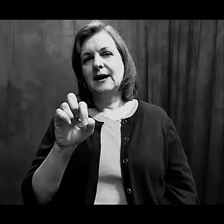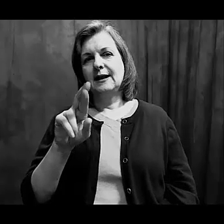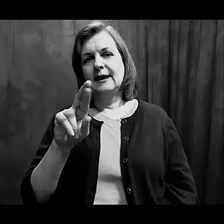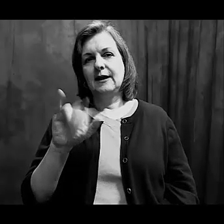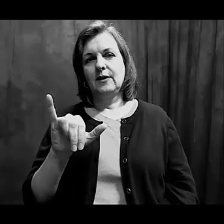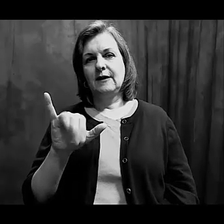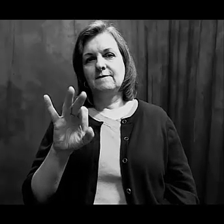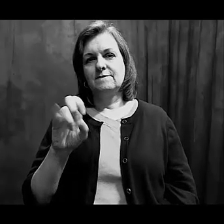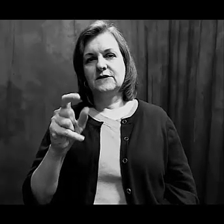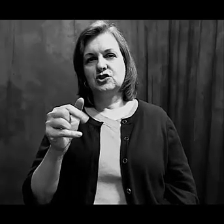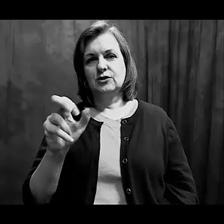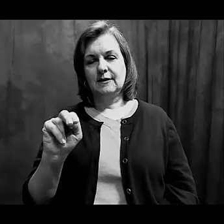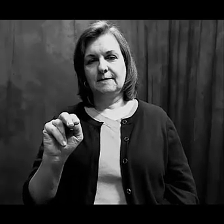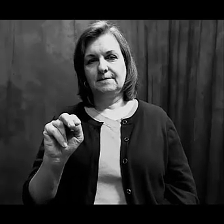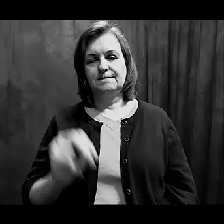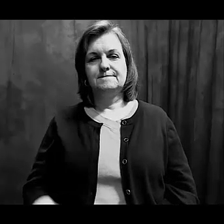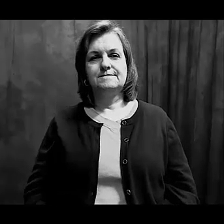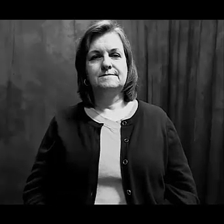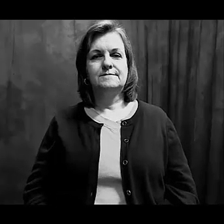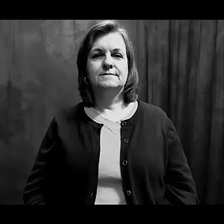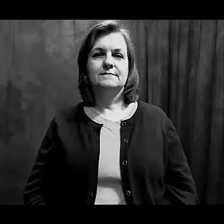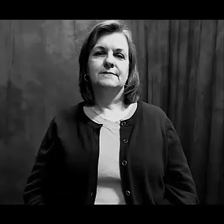through binary fission.